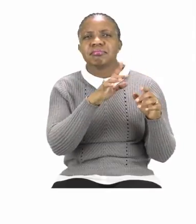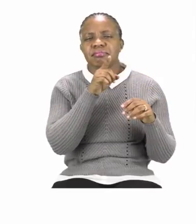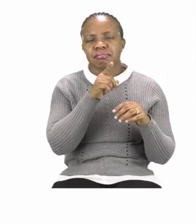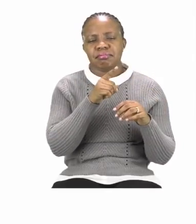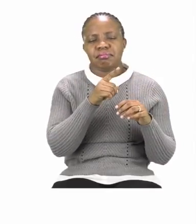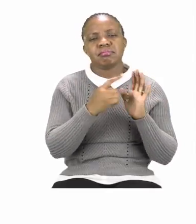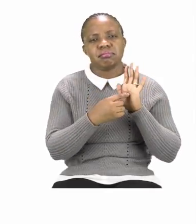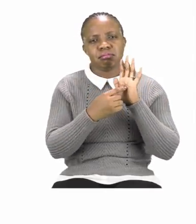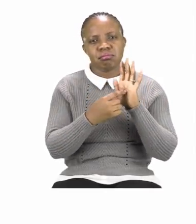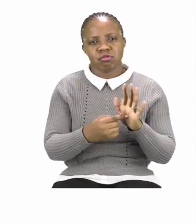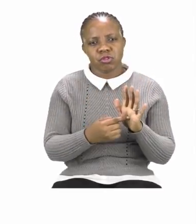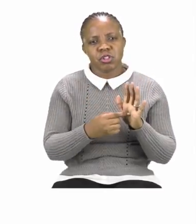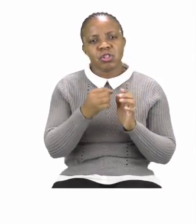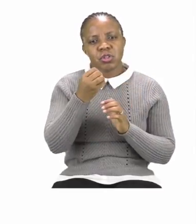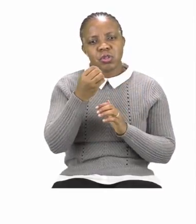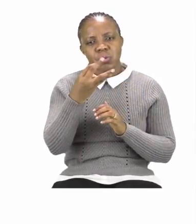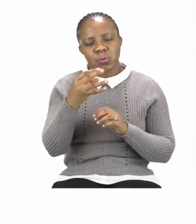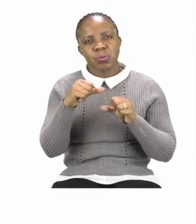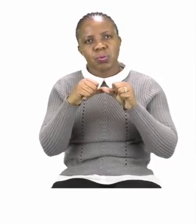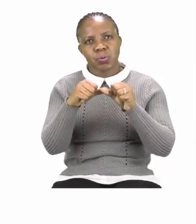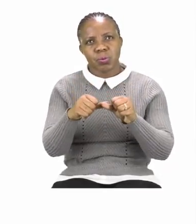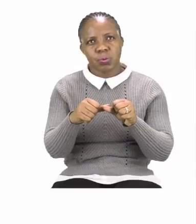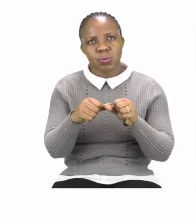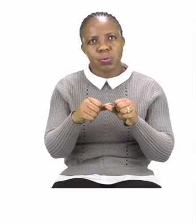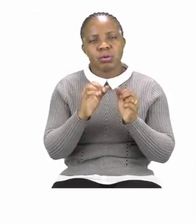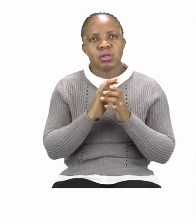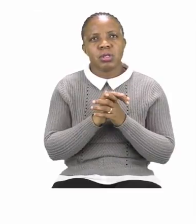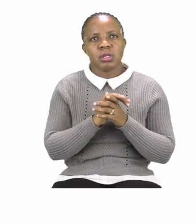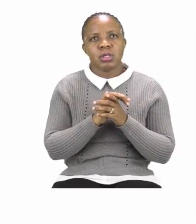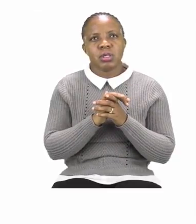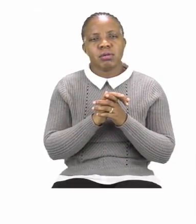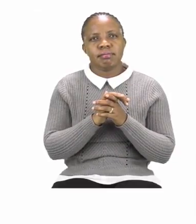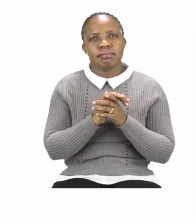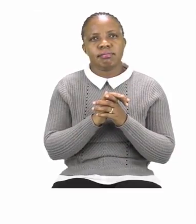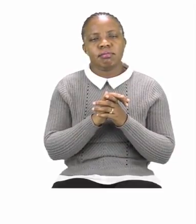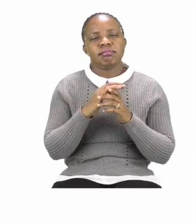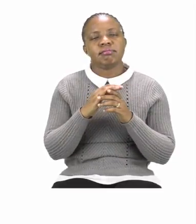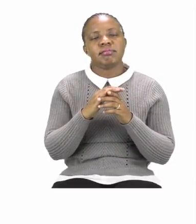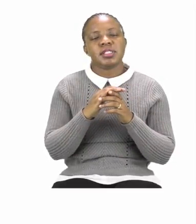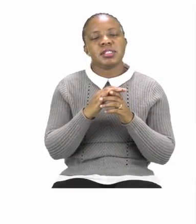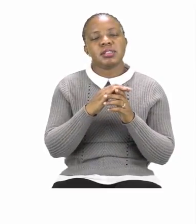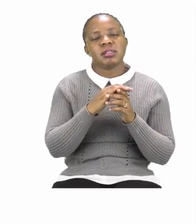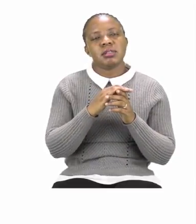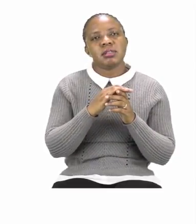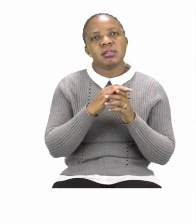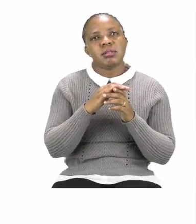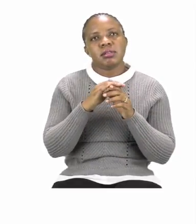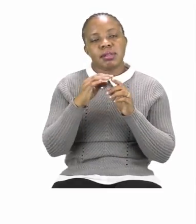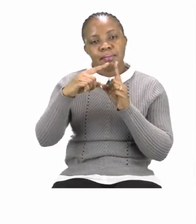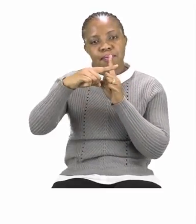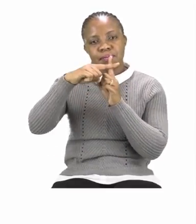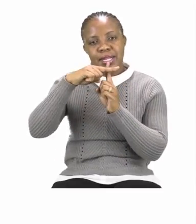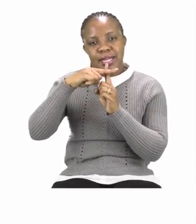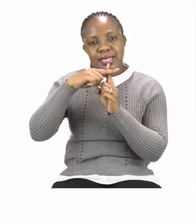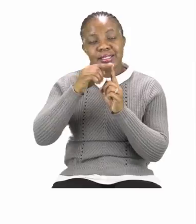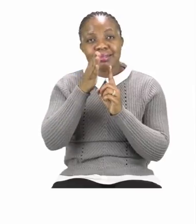count on if the box is after the plus sign. And then we did number